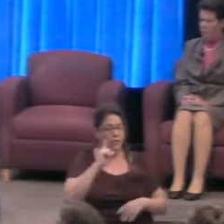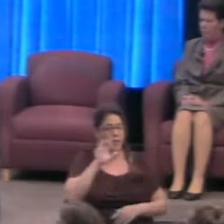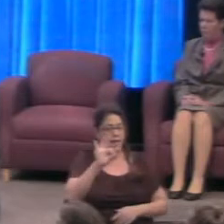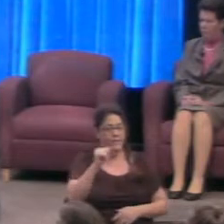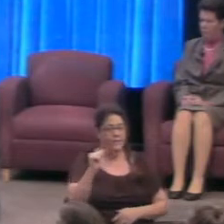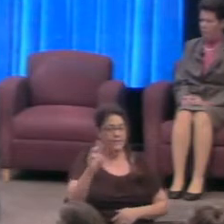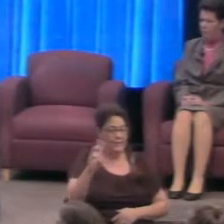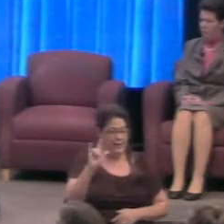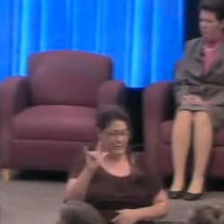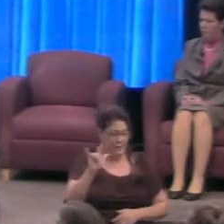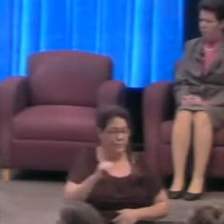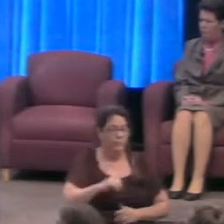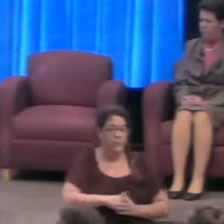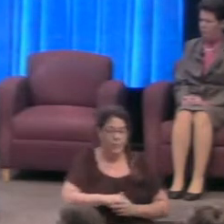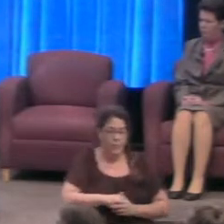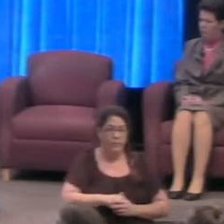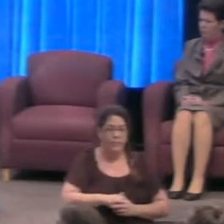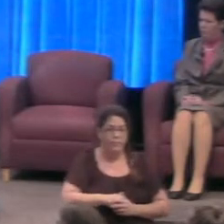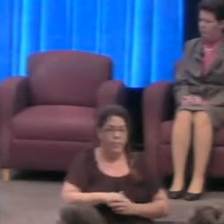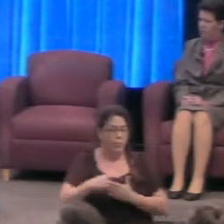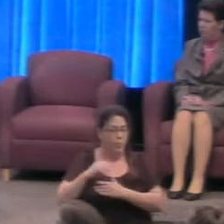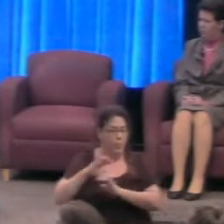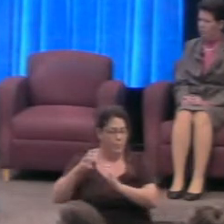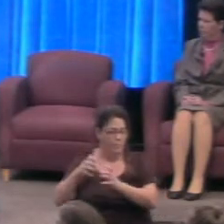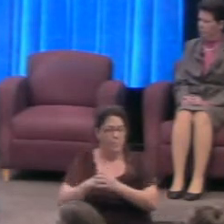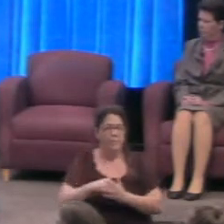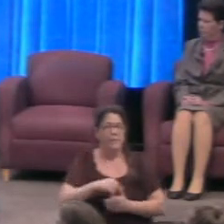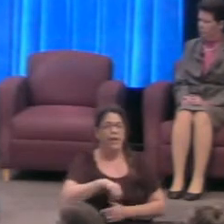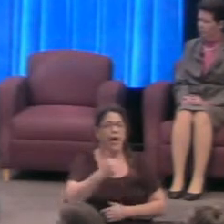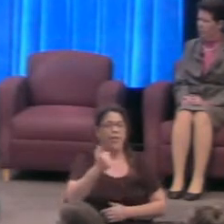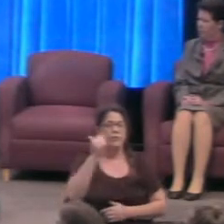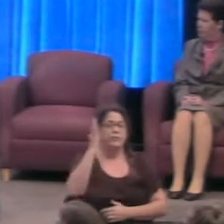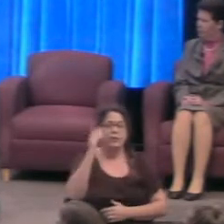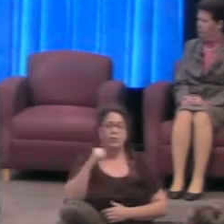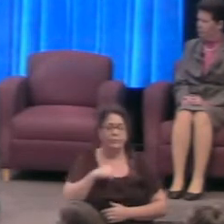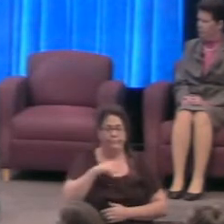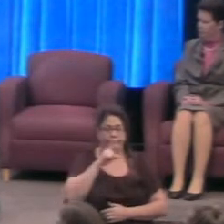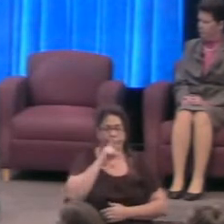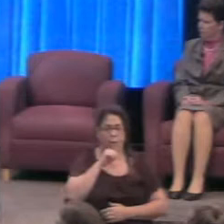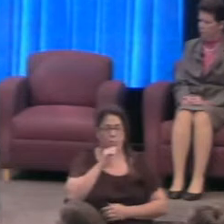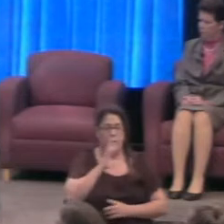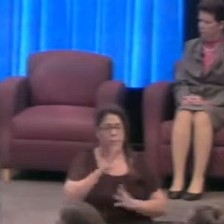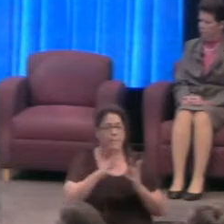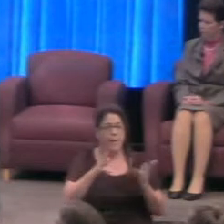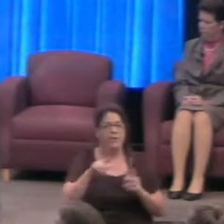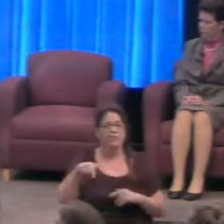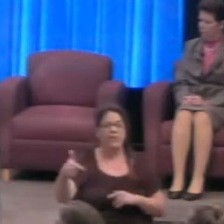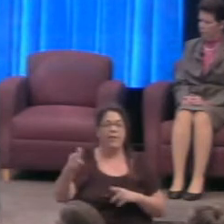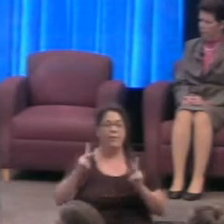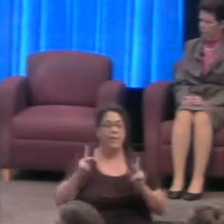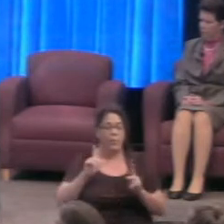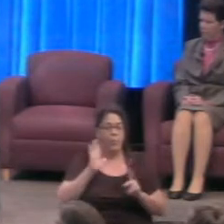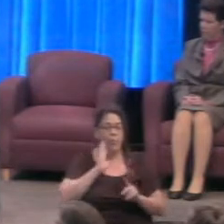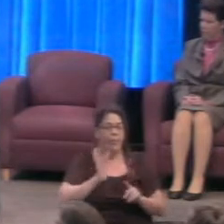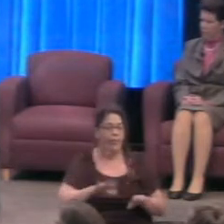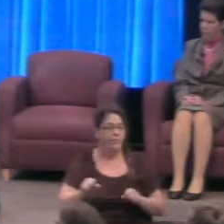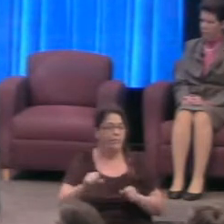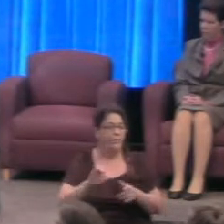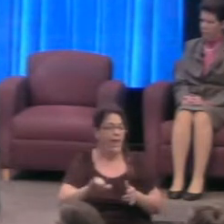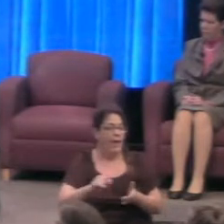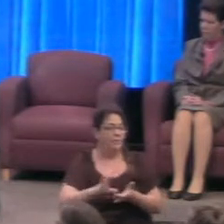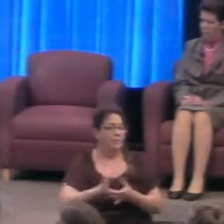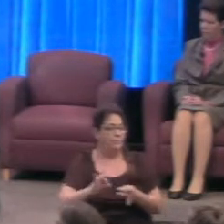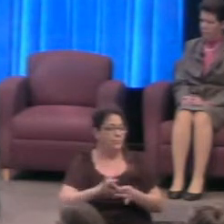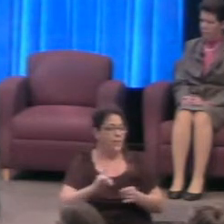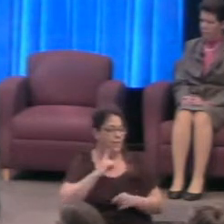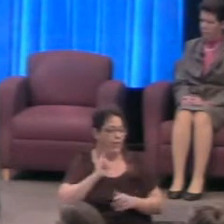F-16. And the other speakers I won't talk too much on that because other speakers after me will talk